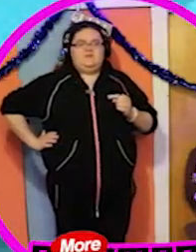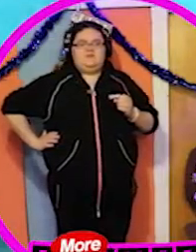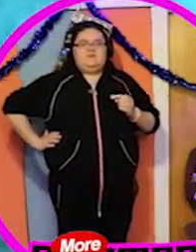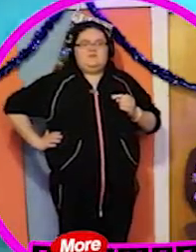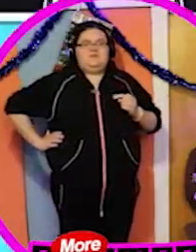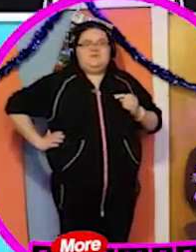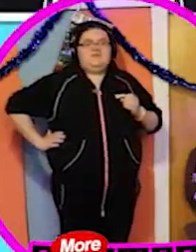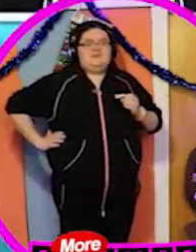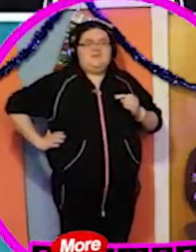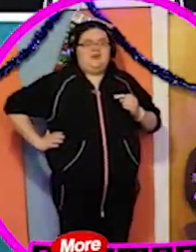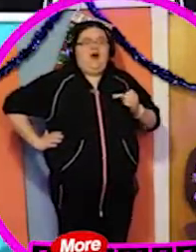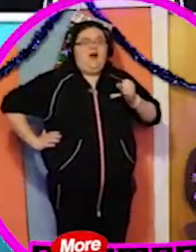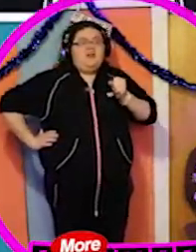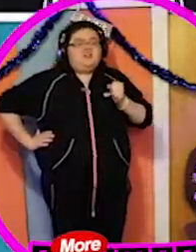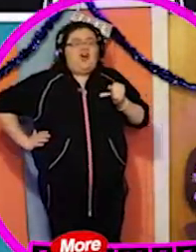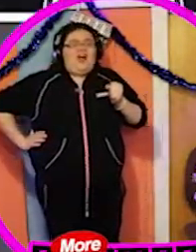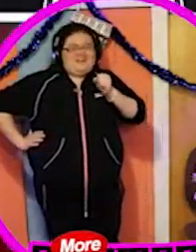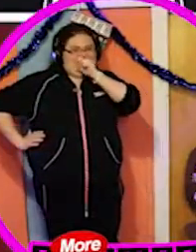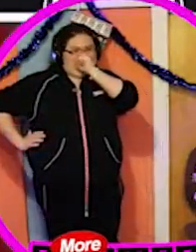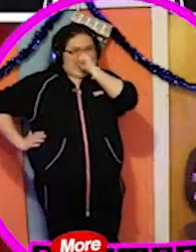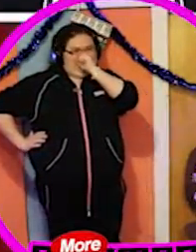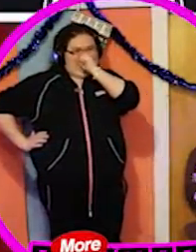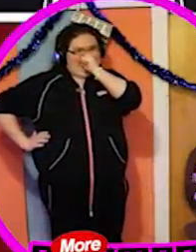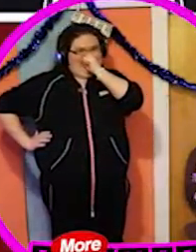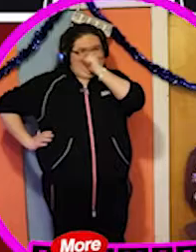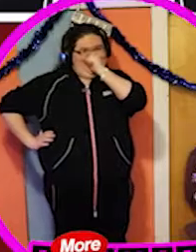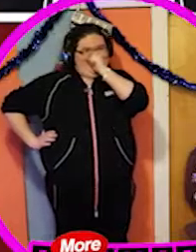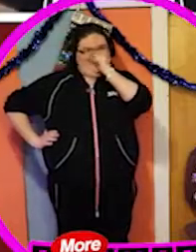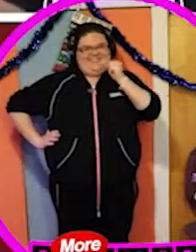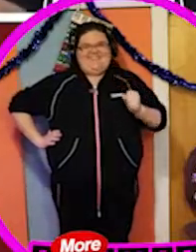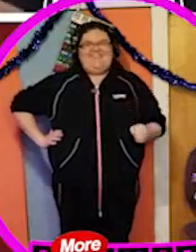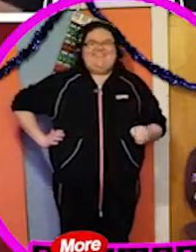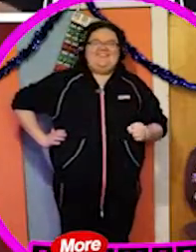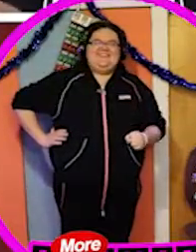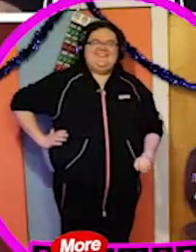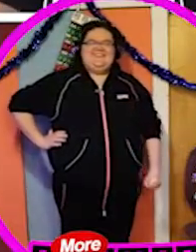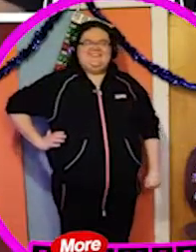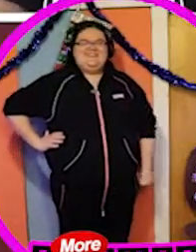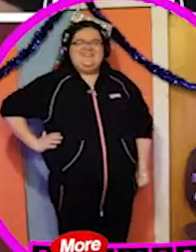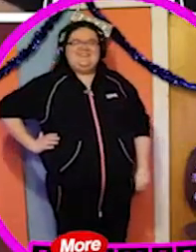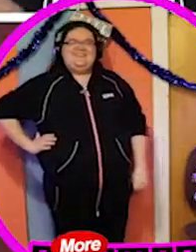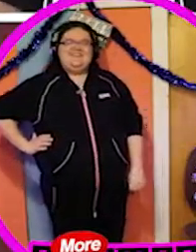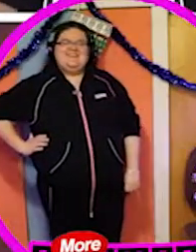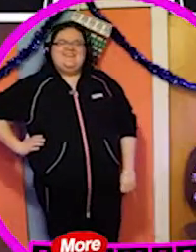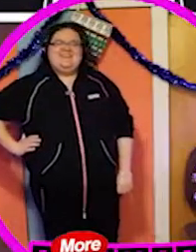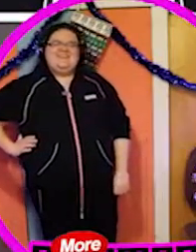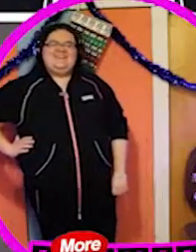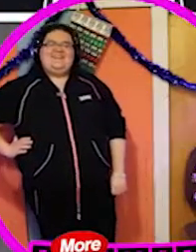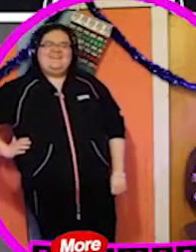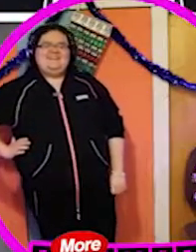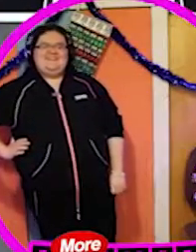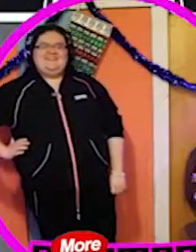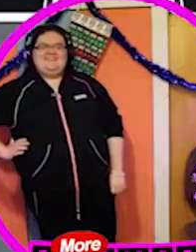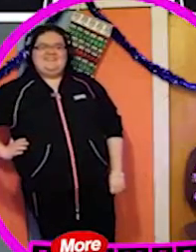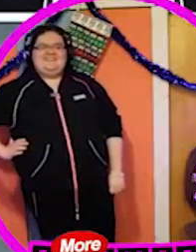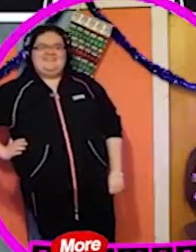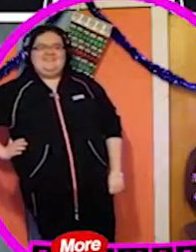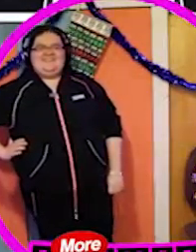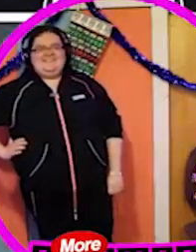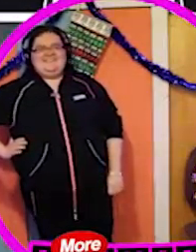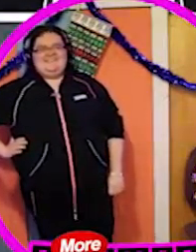This is terrifying. This is terrifying. No, no, no! Josh! I went across! I'm stuck in it!